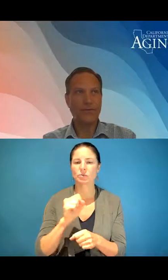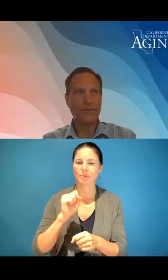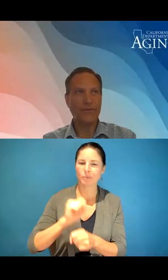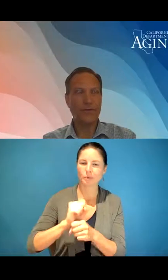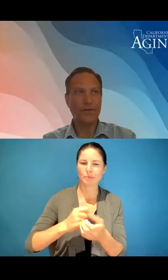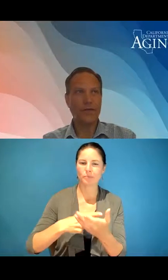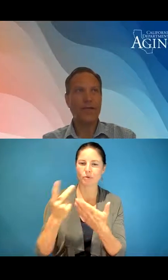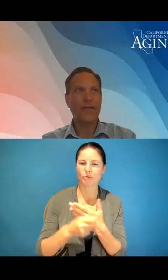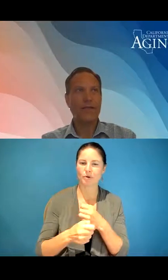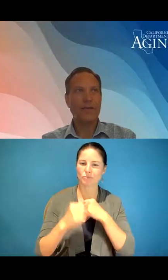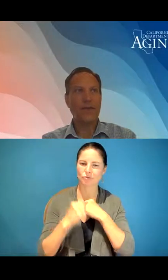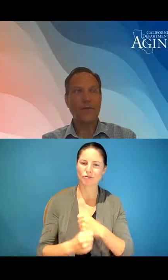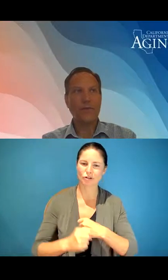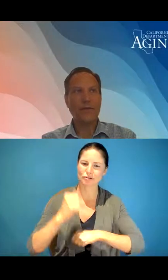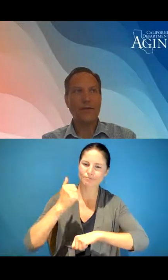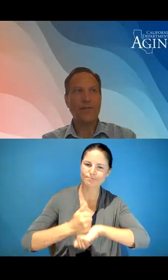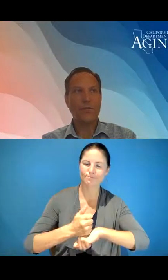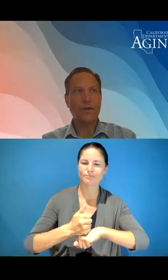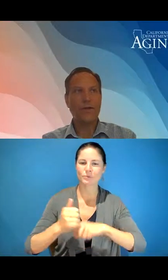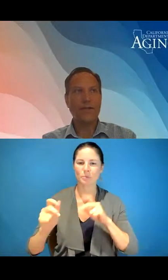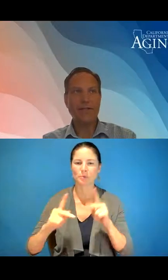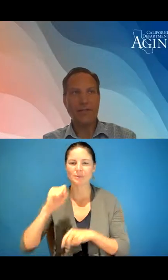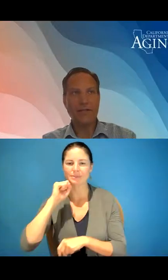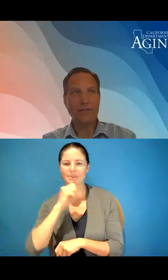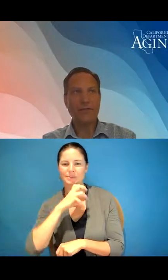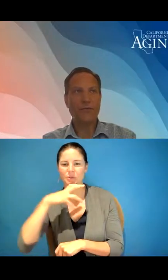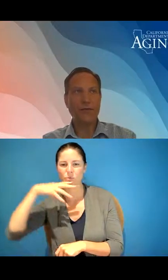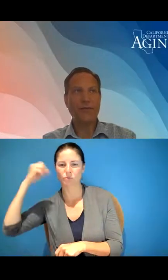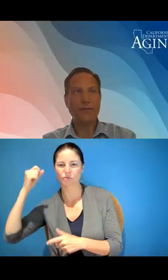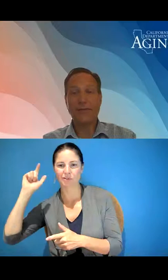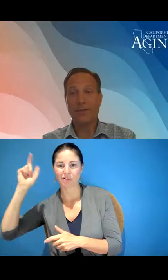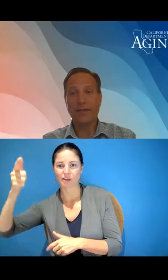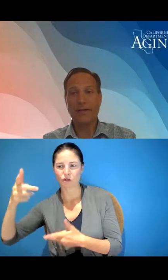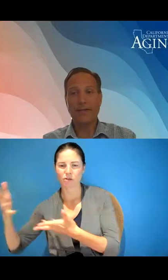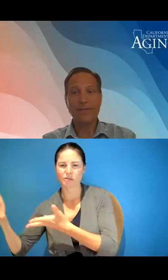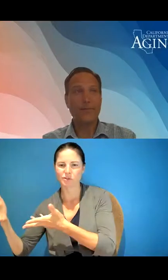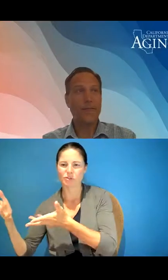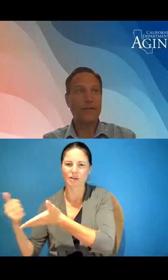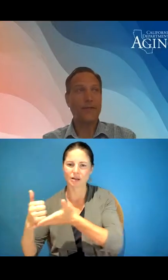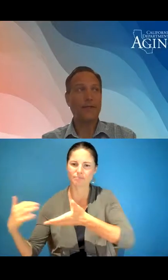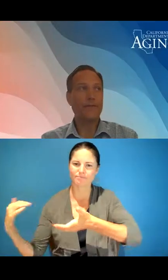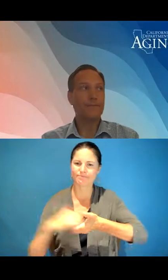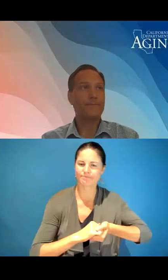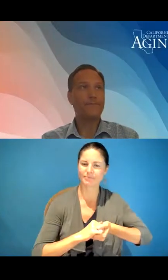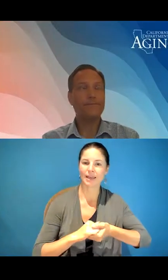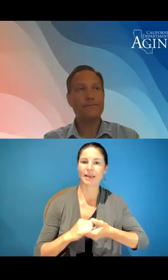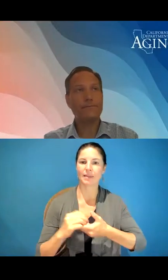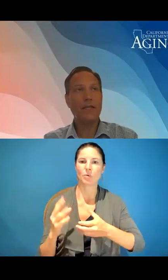older adults going forward. So that will be one of our key strategies related to the Master Plan on Aging in the coming